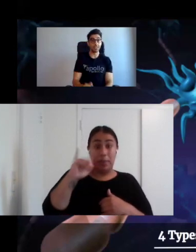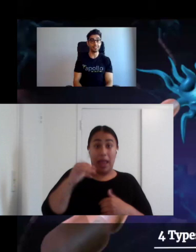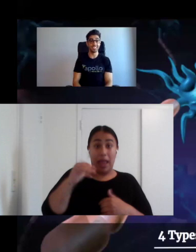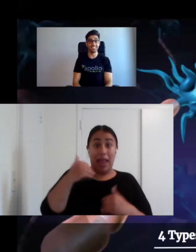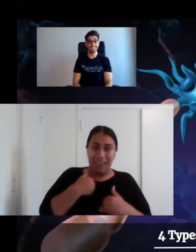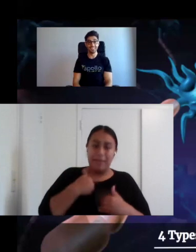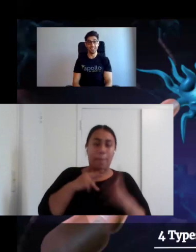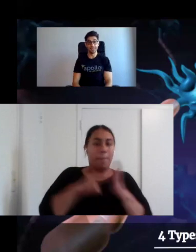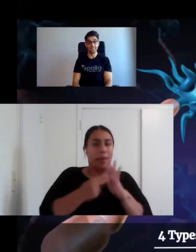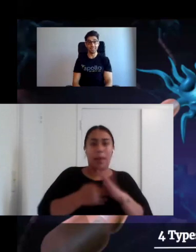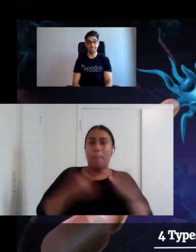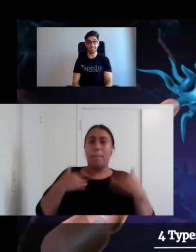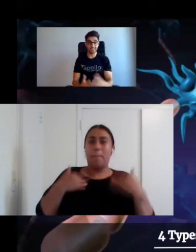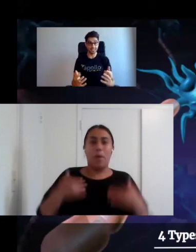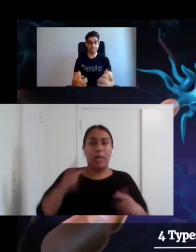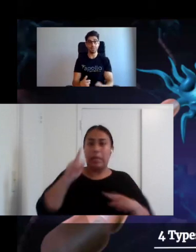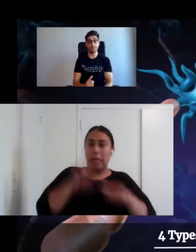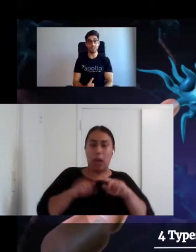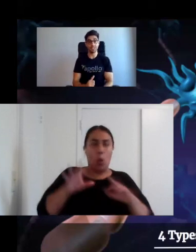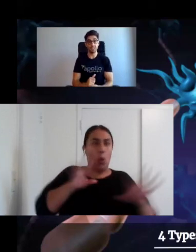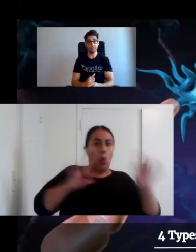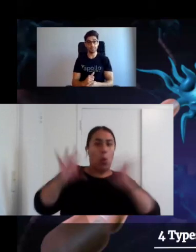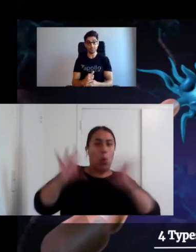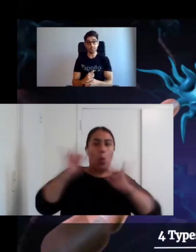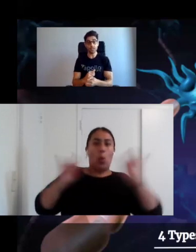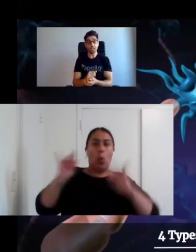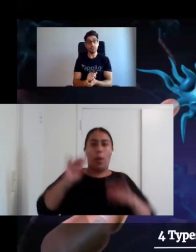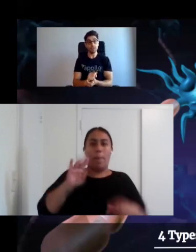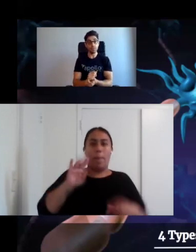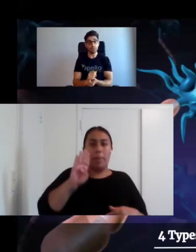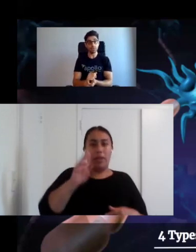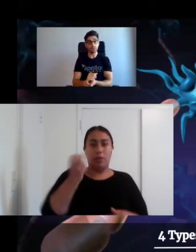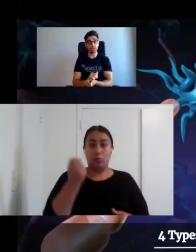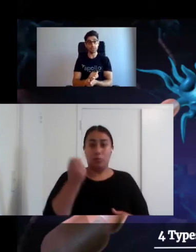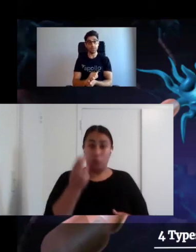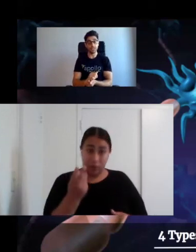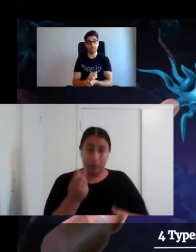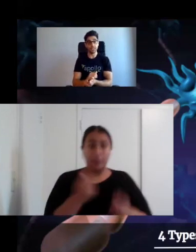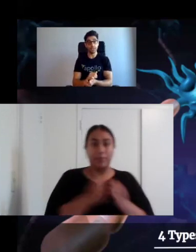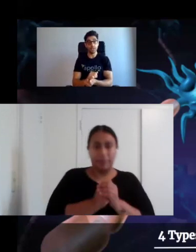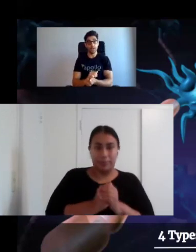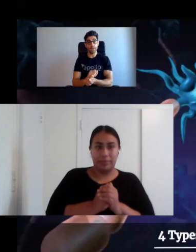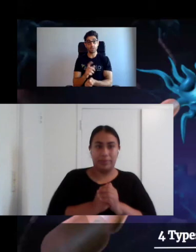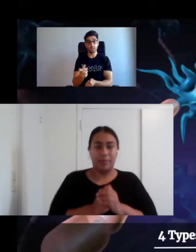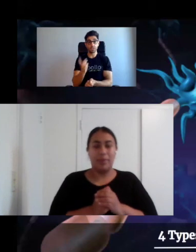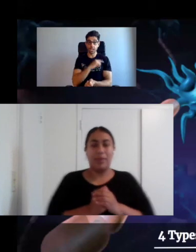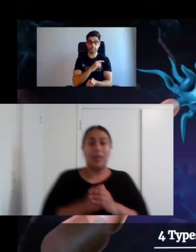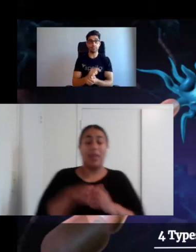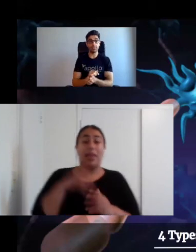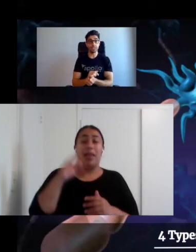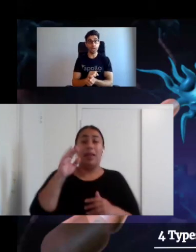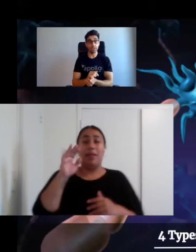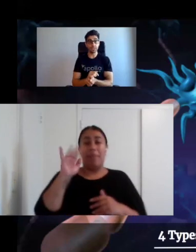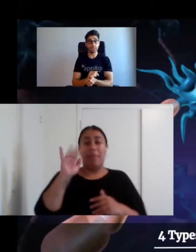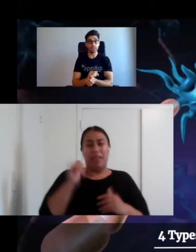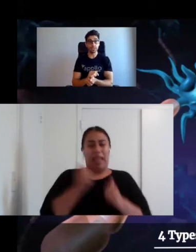line. Again, that's another type 2 hypersensitivity. If you've been following along with our series, I've also discussed in